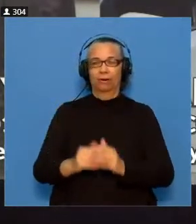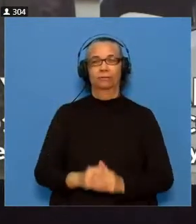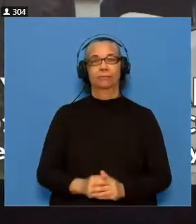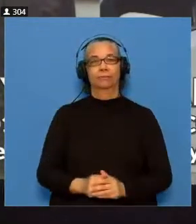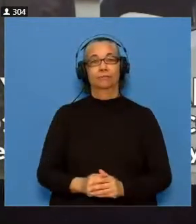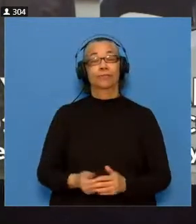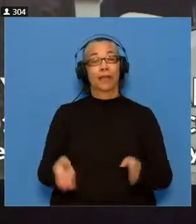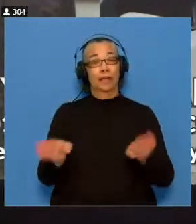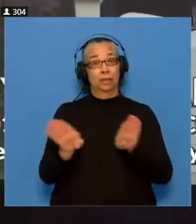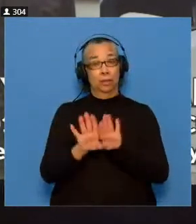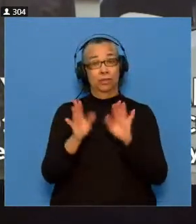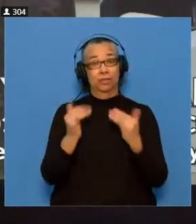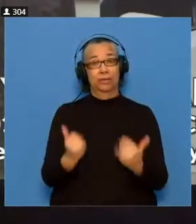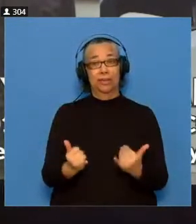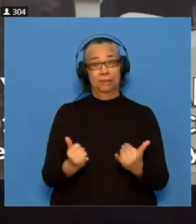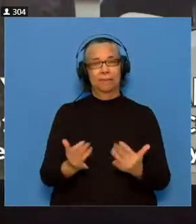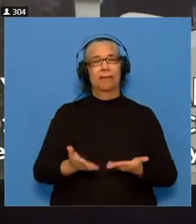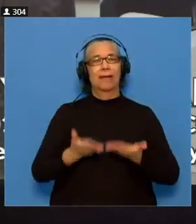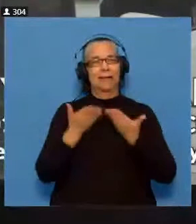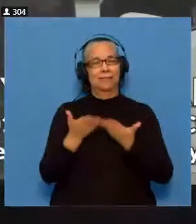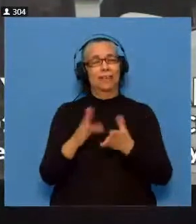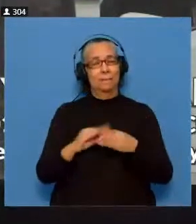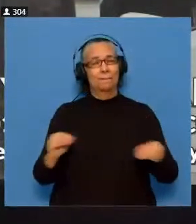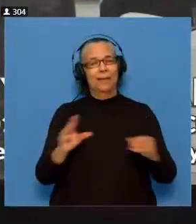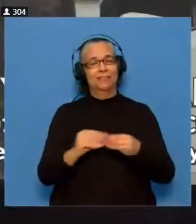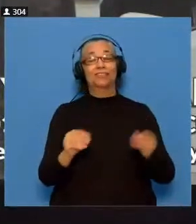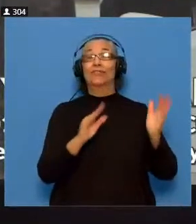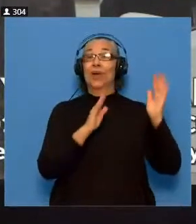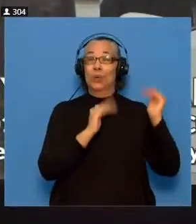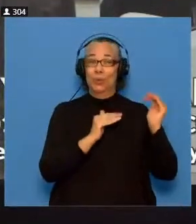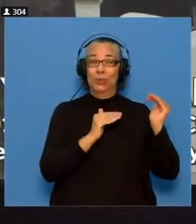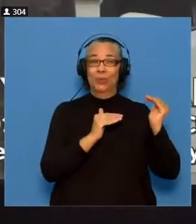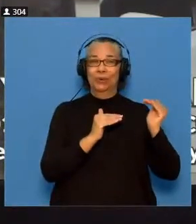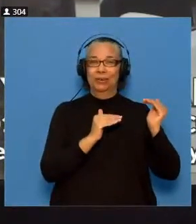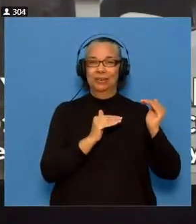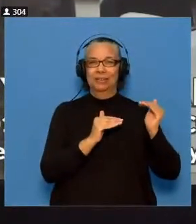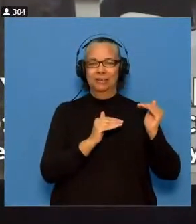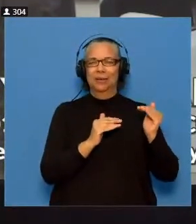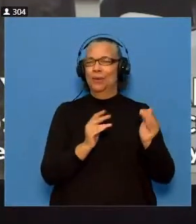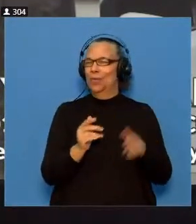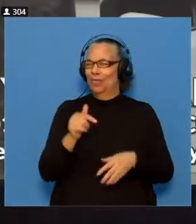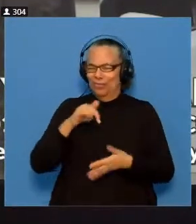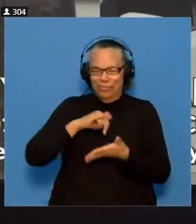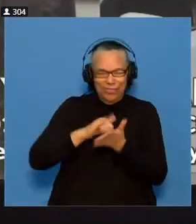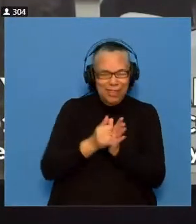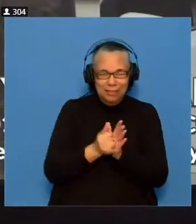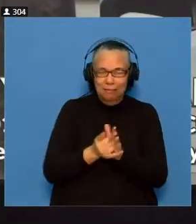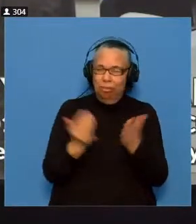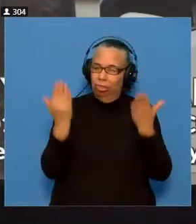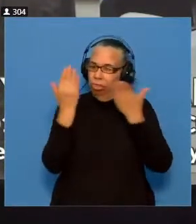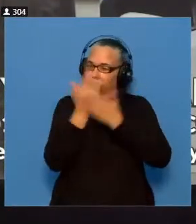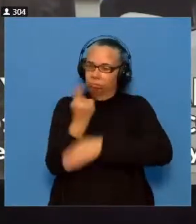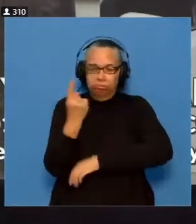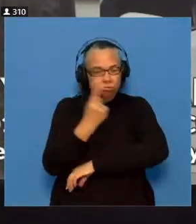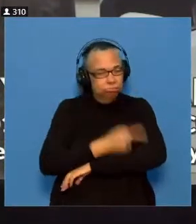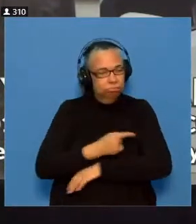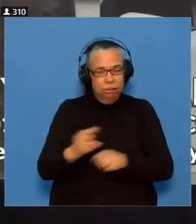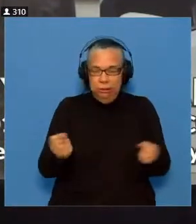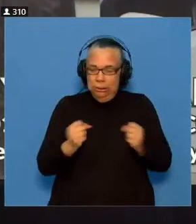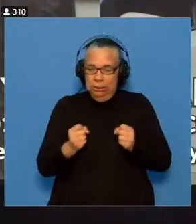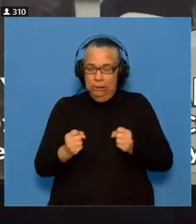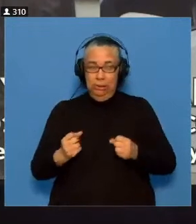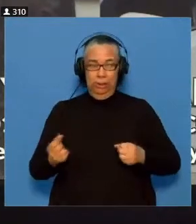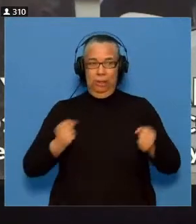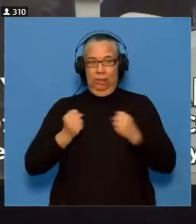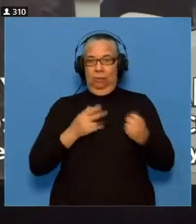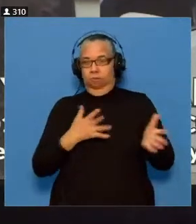I close today by offering a message of hope. These are, without question, the dark days of winter. It is windy, it